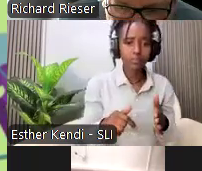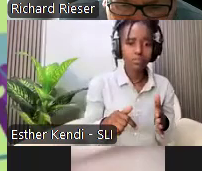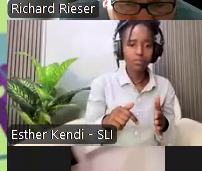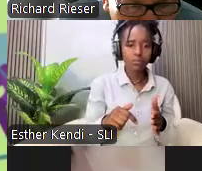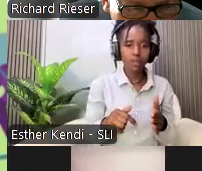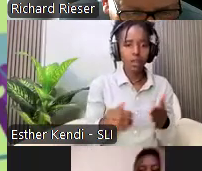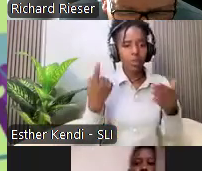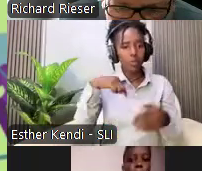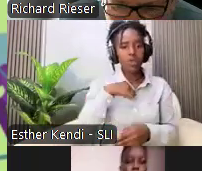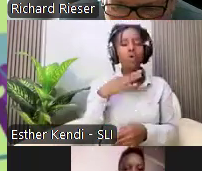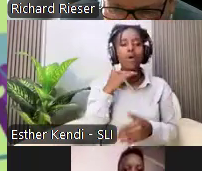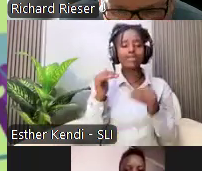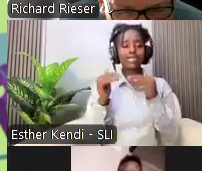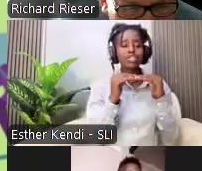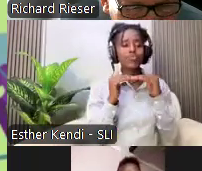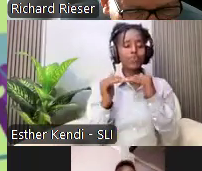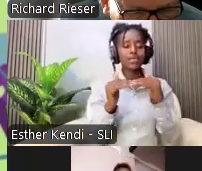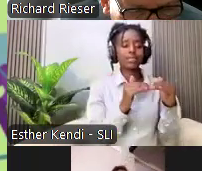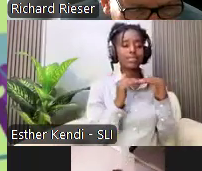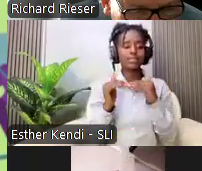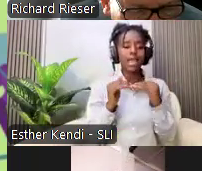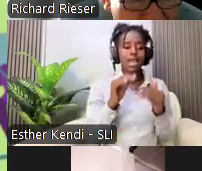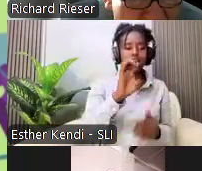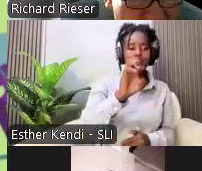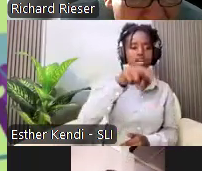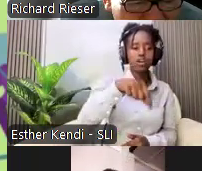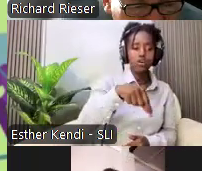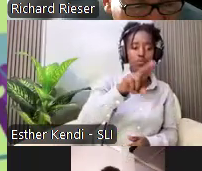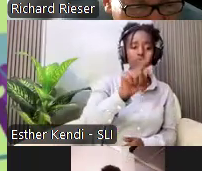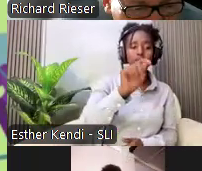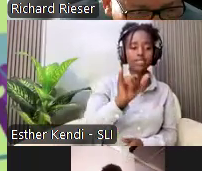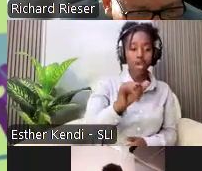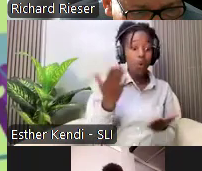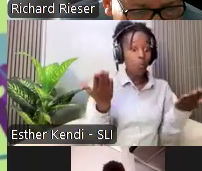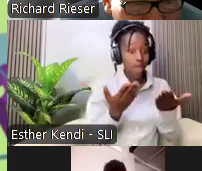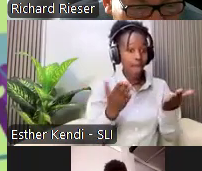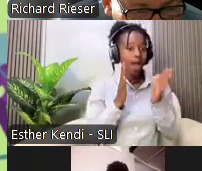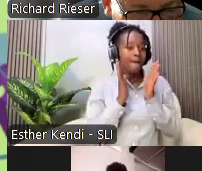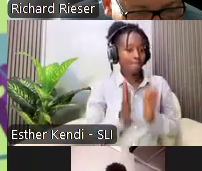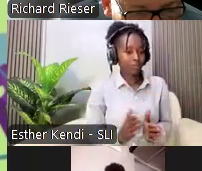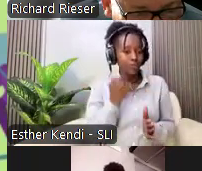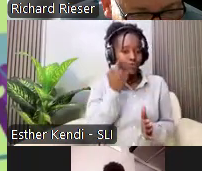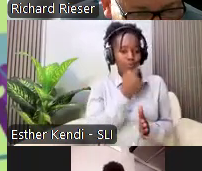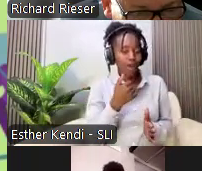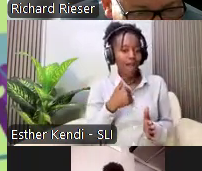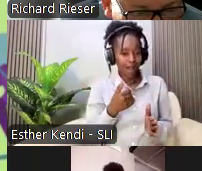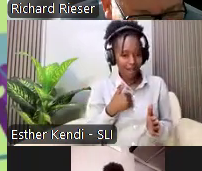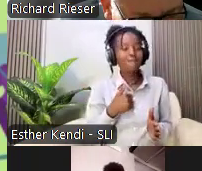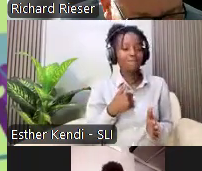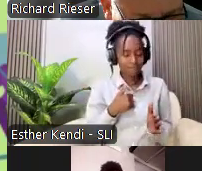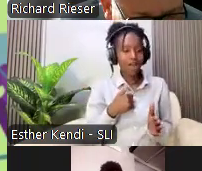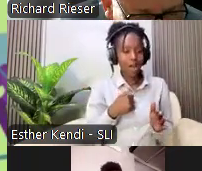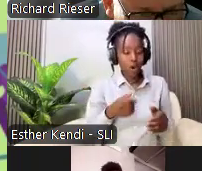equity. And on the bottom diagram, we see, first of all, the young woman who was in a wheelchair is now in